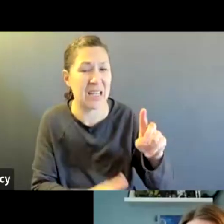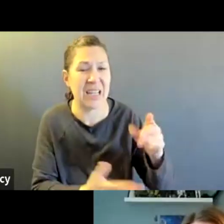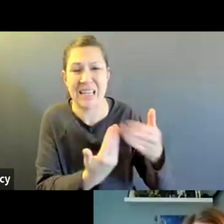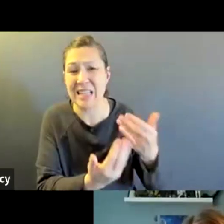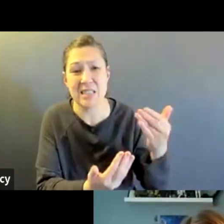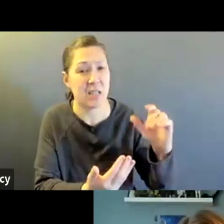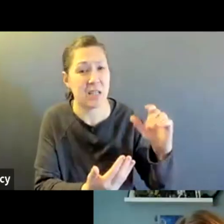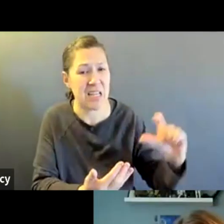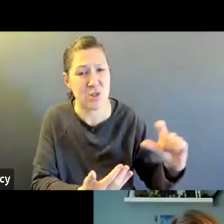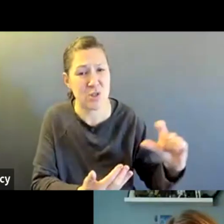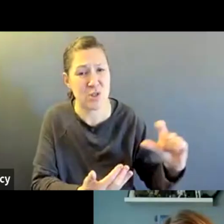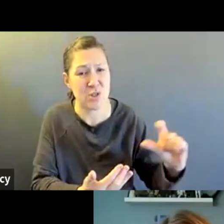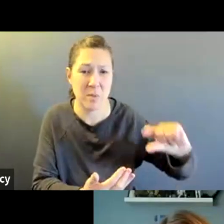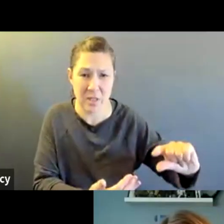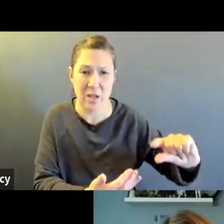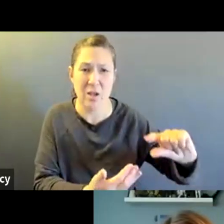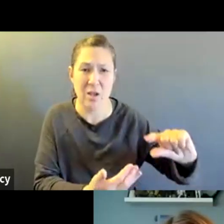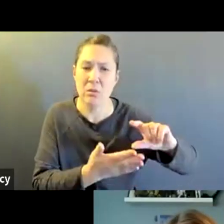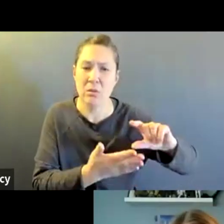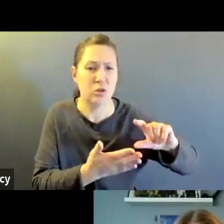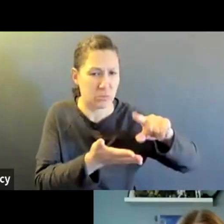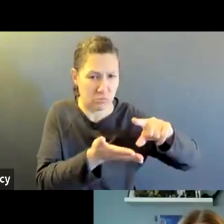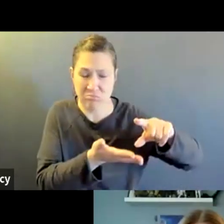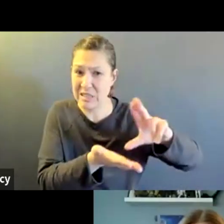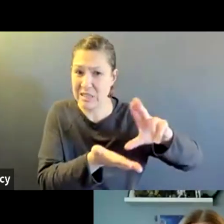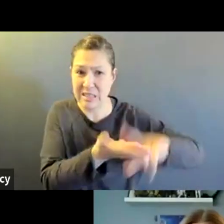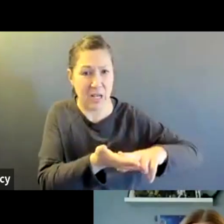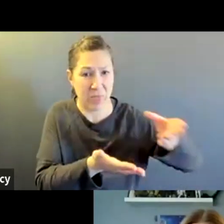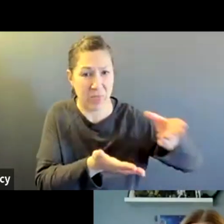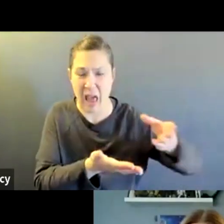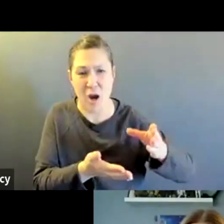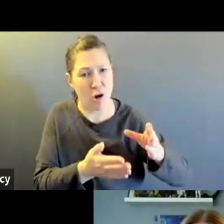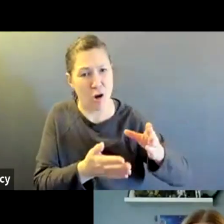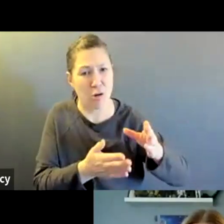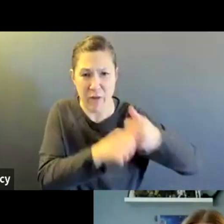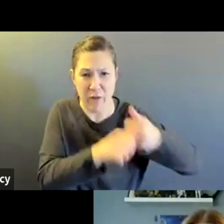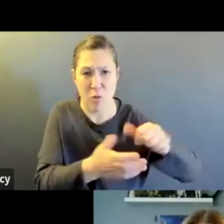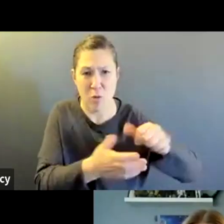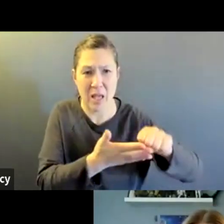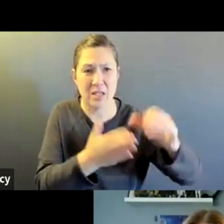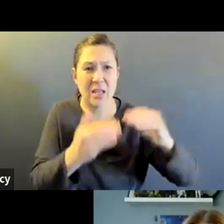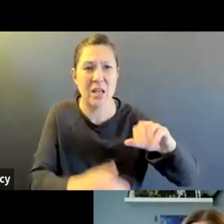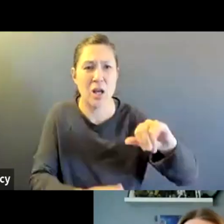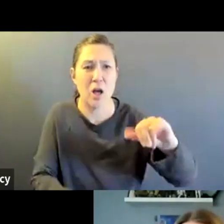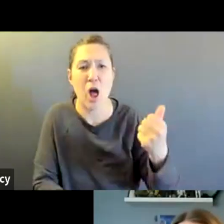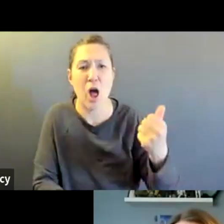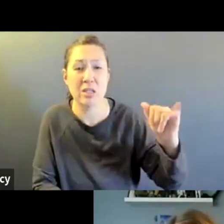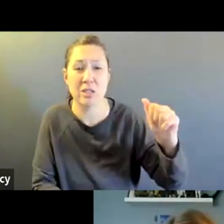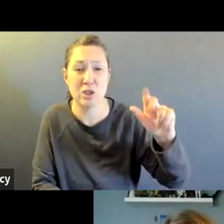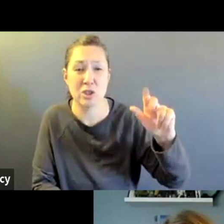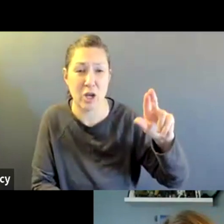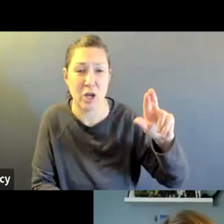a united front to the federal government is very important. Also, there are these hopeful things like the Jack Reed amendment that we were talking